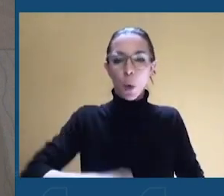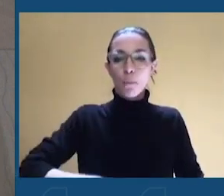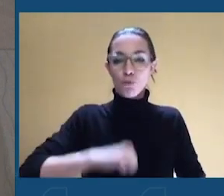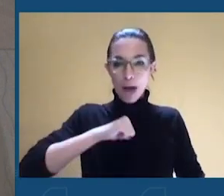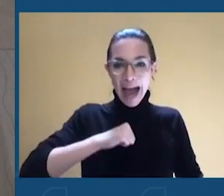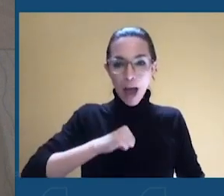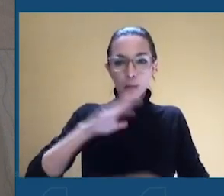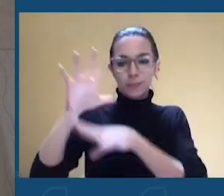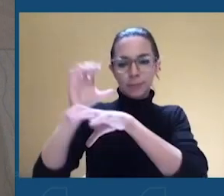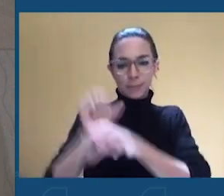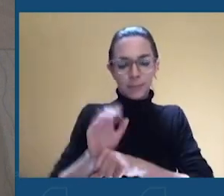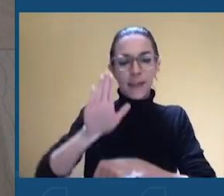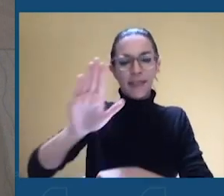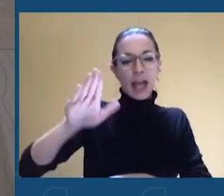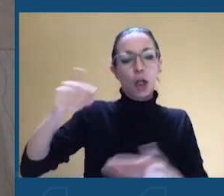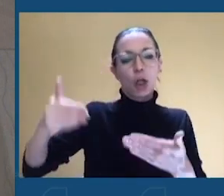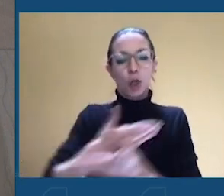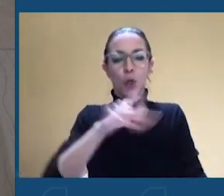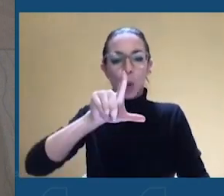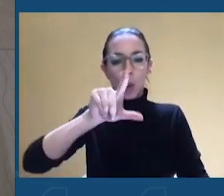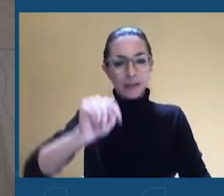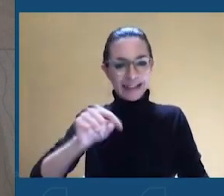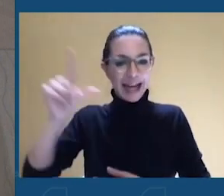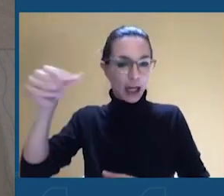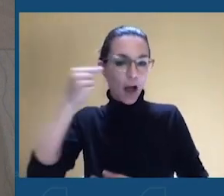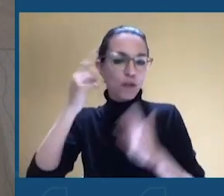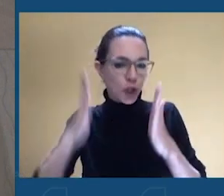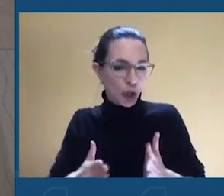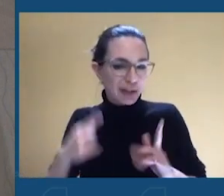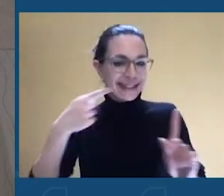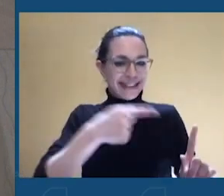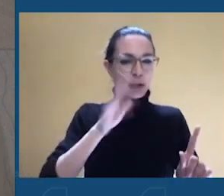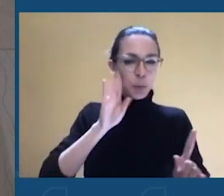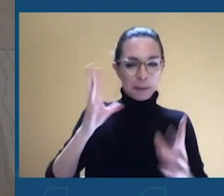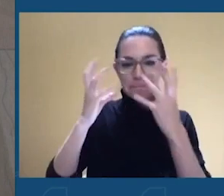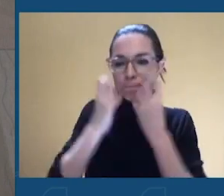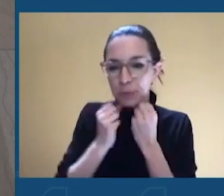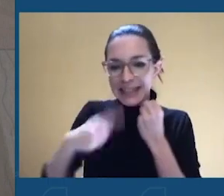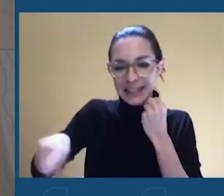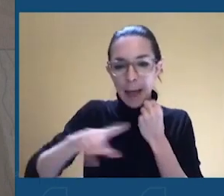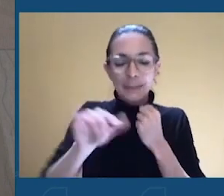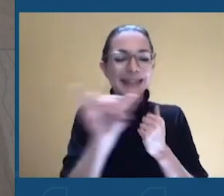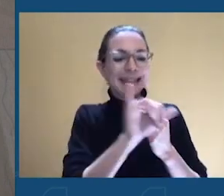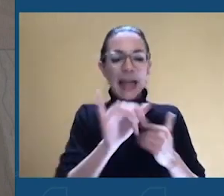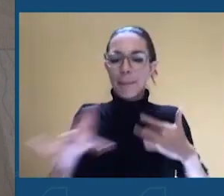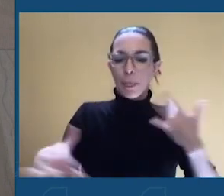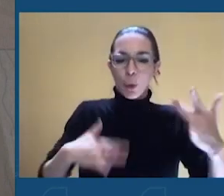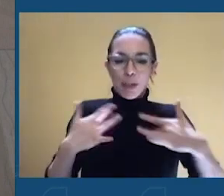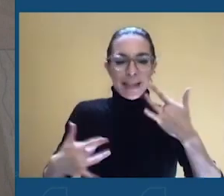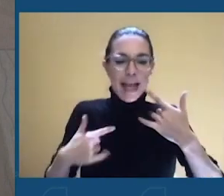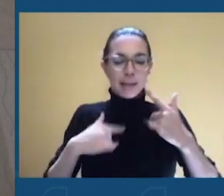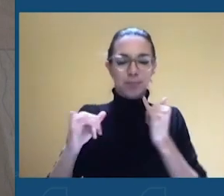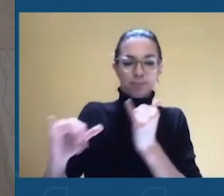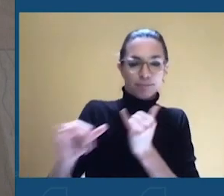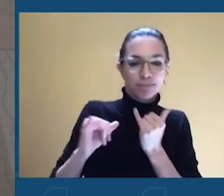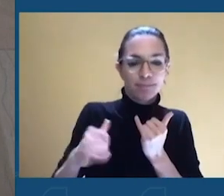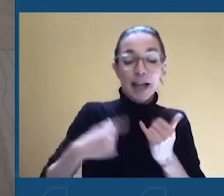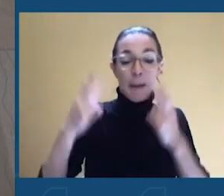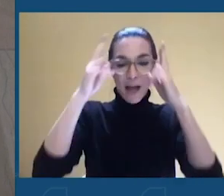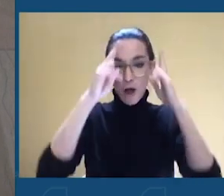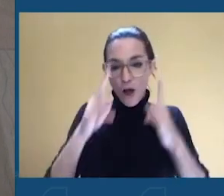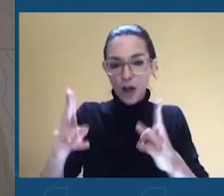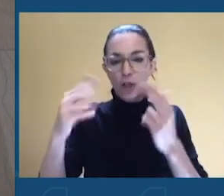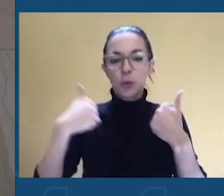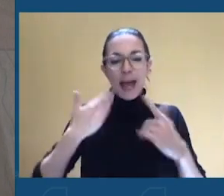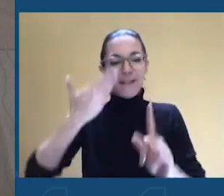their new lieutenant governor, and he'll embrace them with the same enthusiasm that I have. I'm honored to have him at my side,